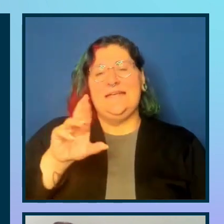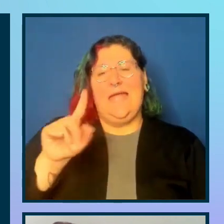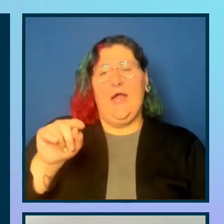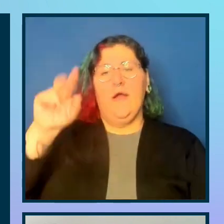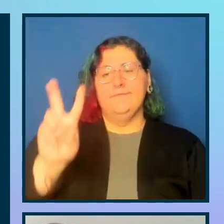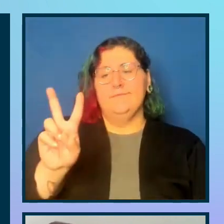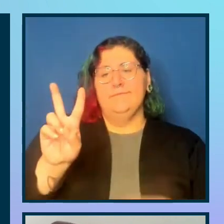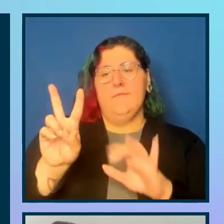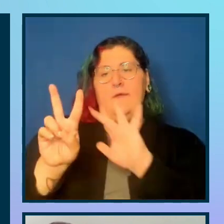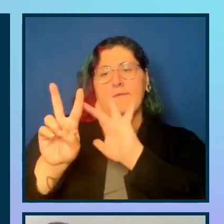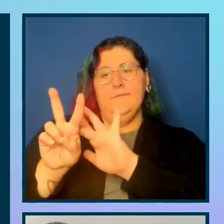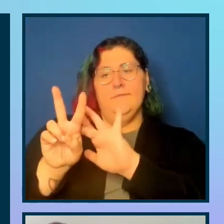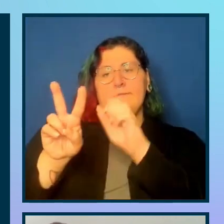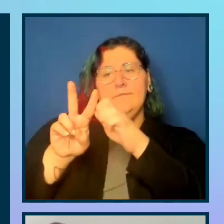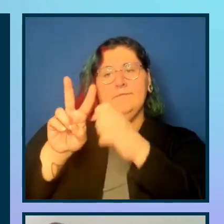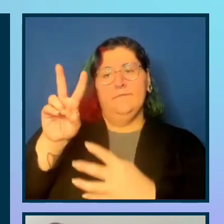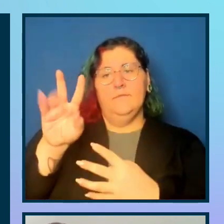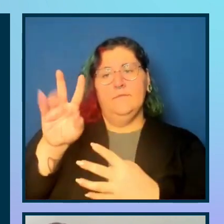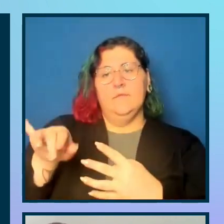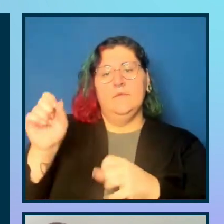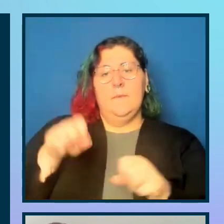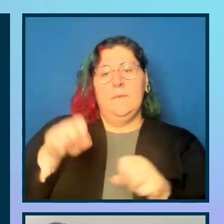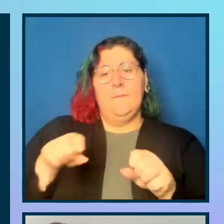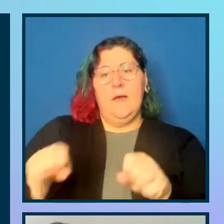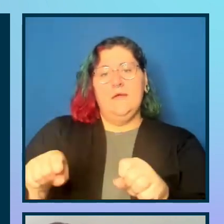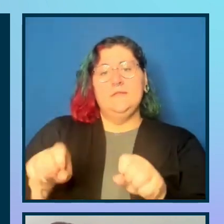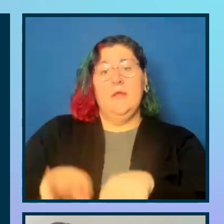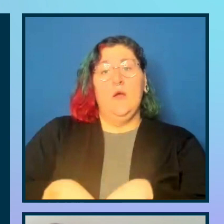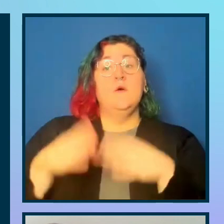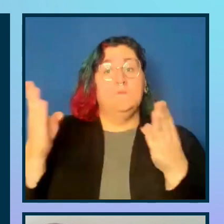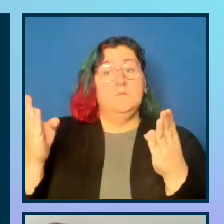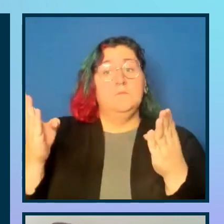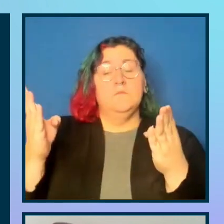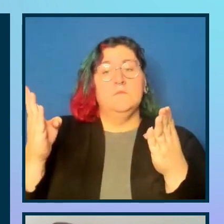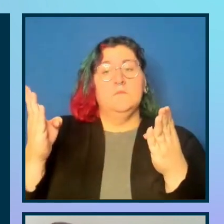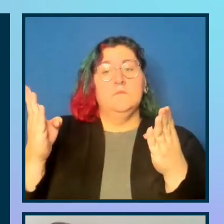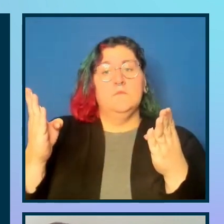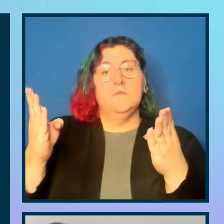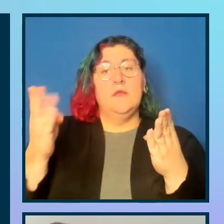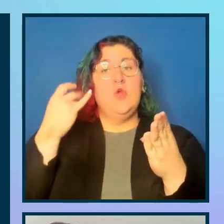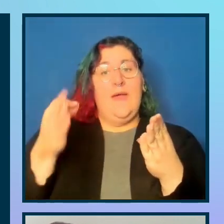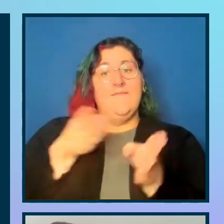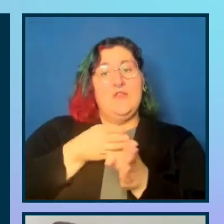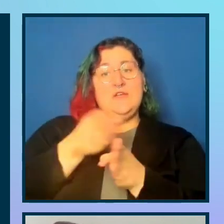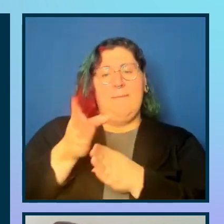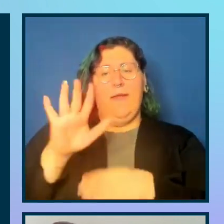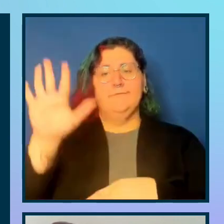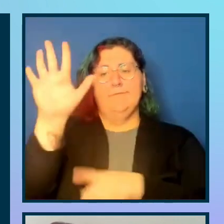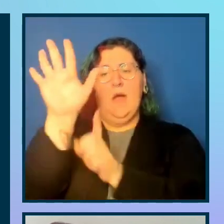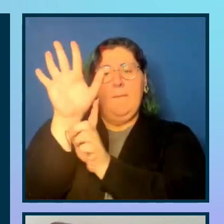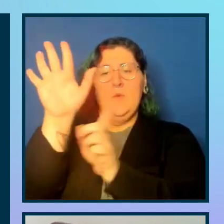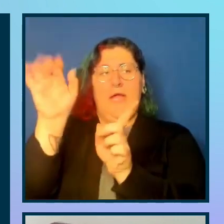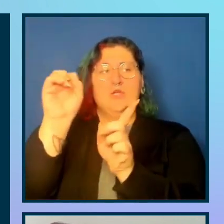possibly opened dropdown. So if there is a main branch or a master branch and there are other branches,